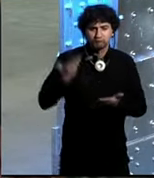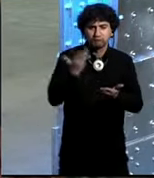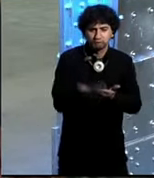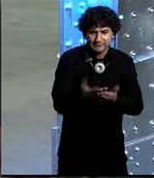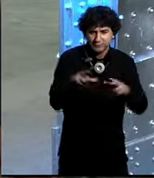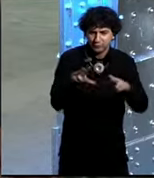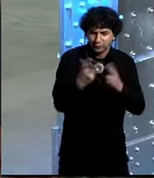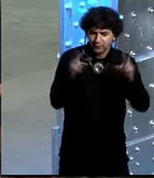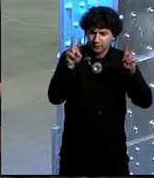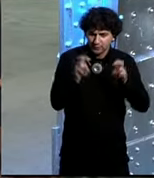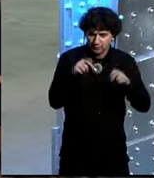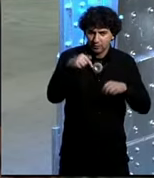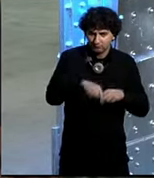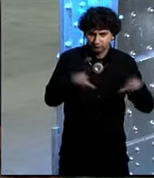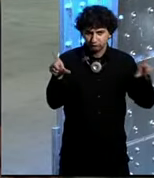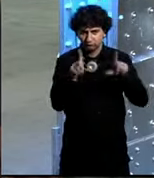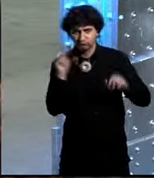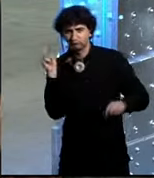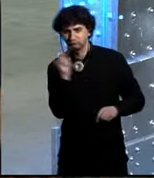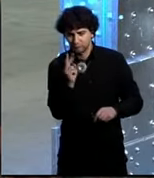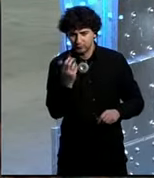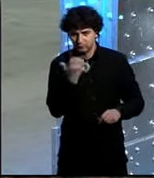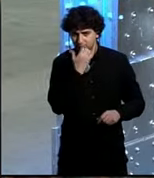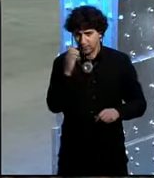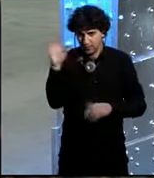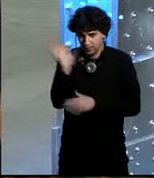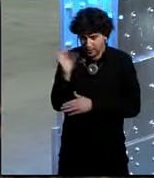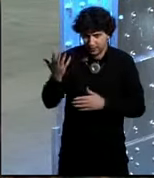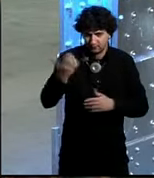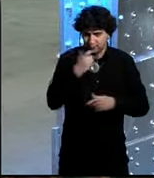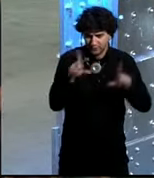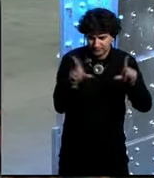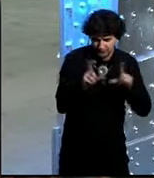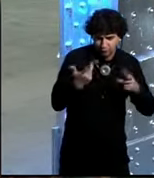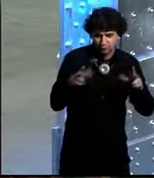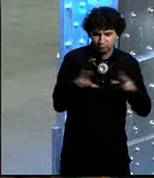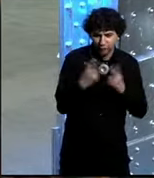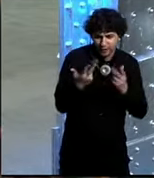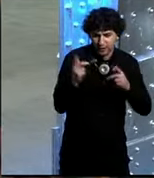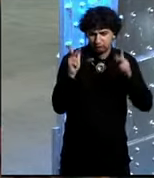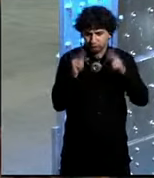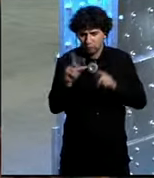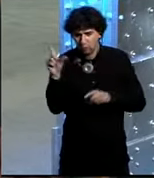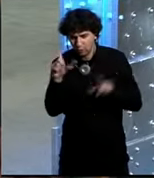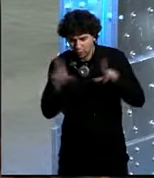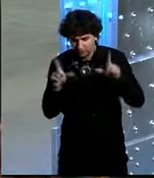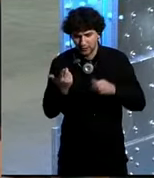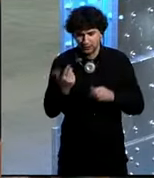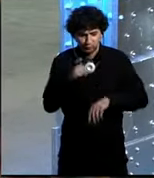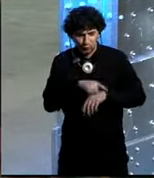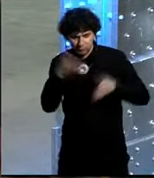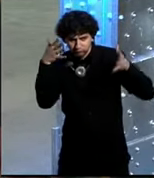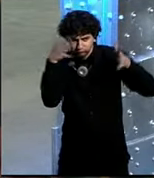could use it to put social issues on the table. And we've seen this; it's happened, and we've